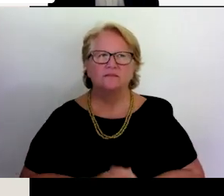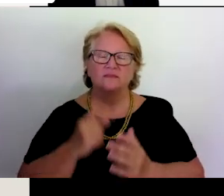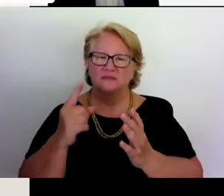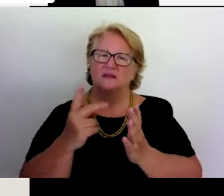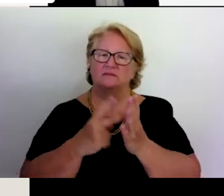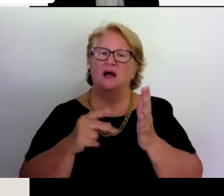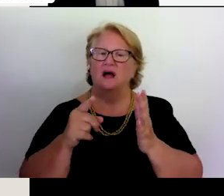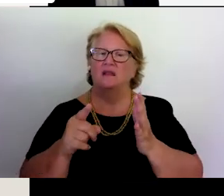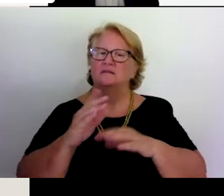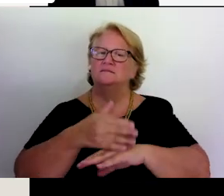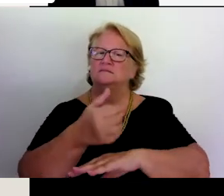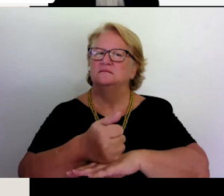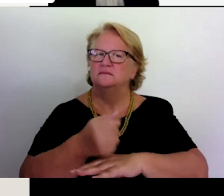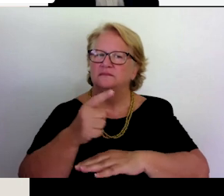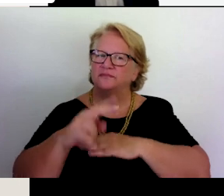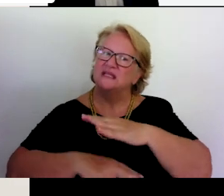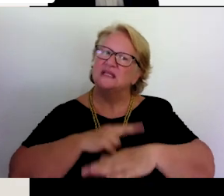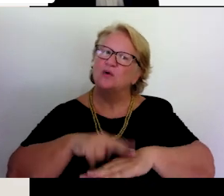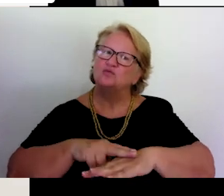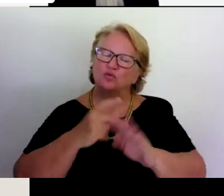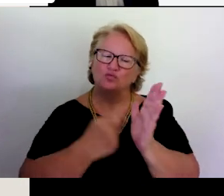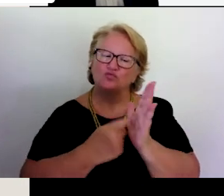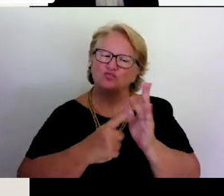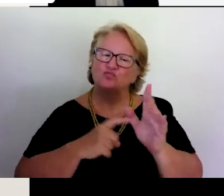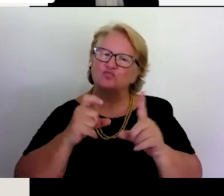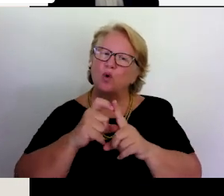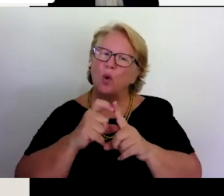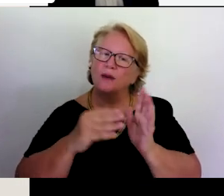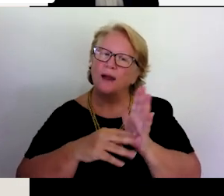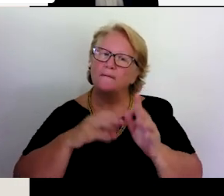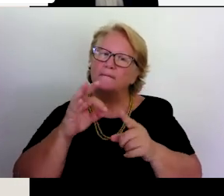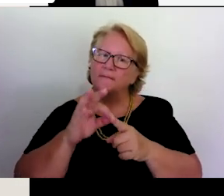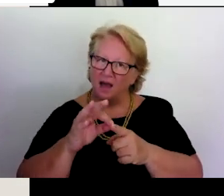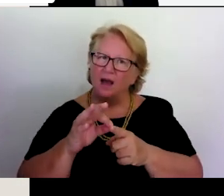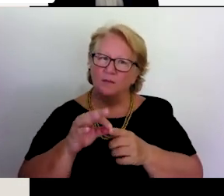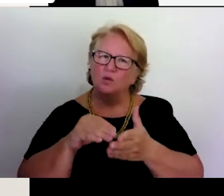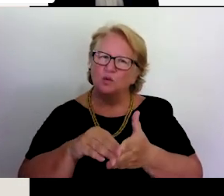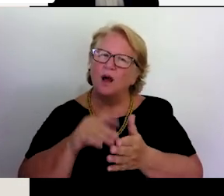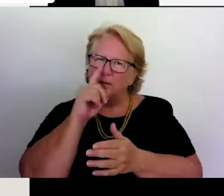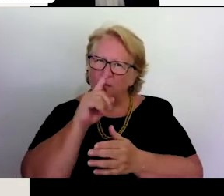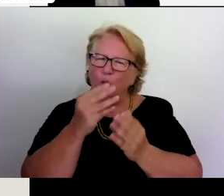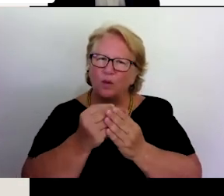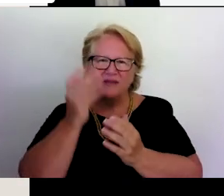the implementation of the National Roadmap to improve the health of people with intellectual disability.